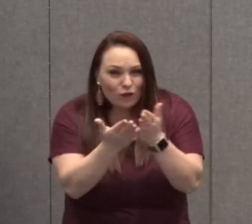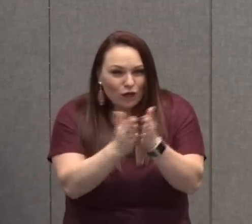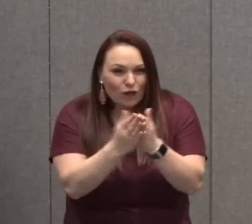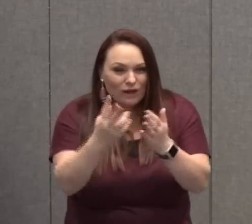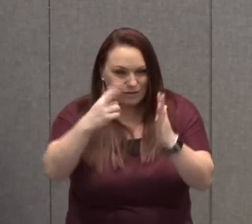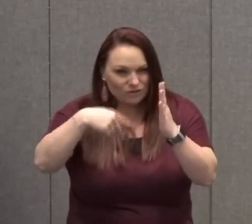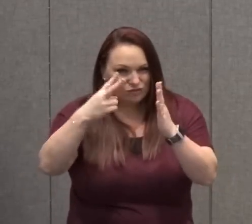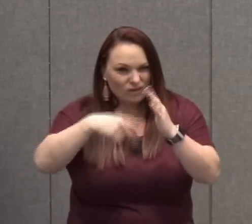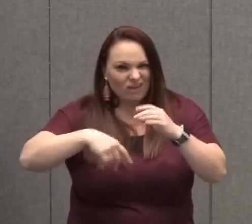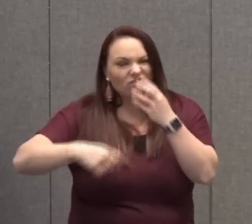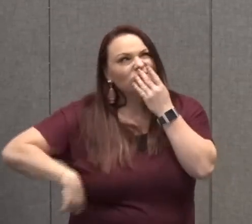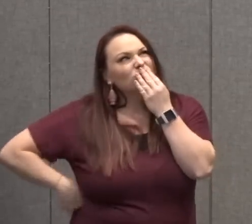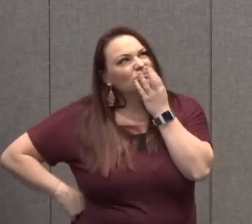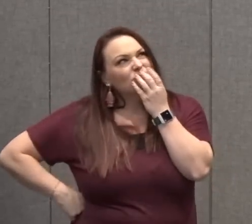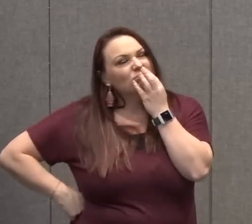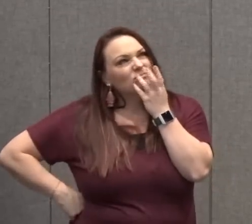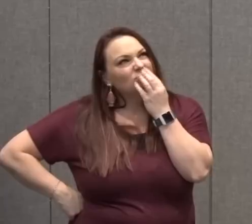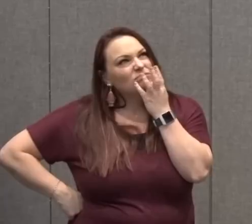Hmm.